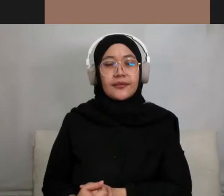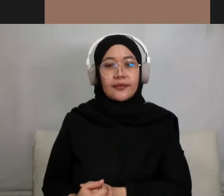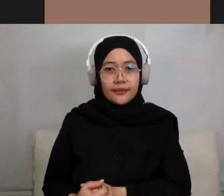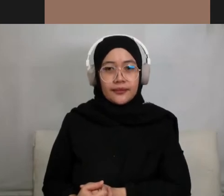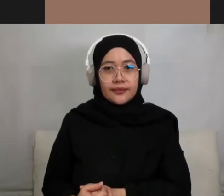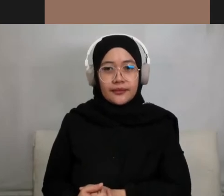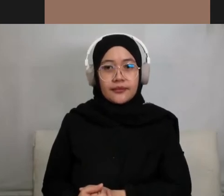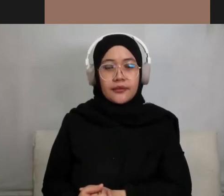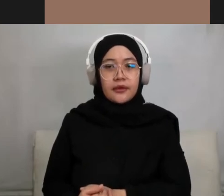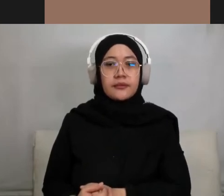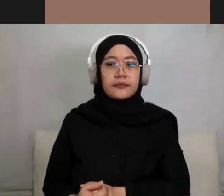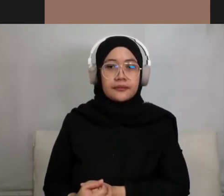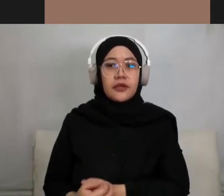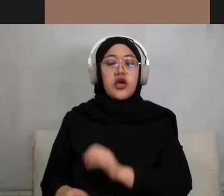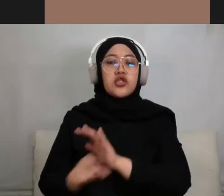India,